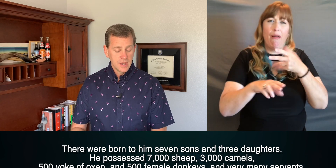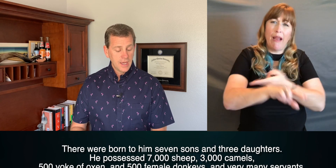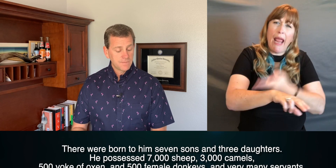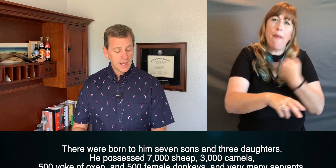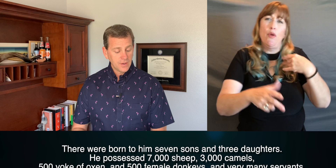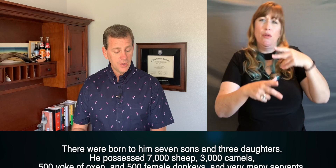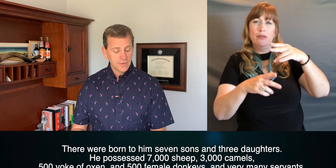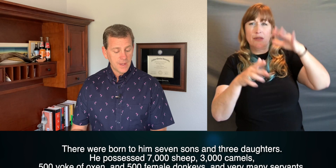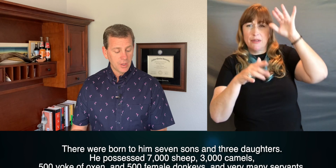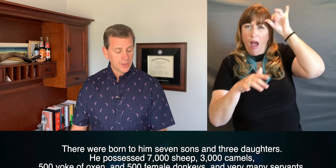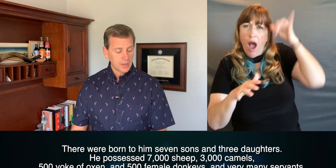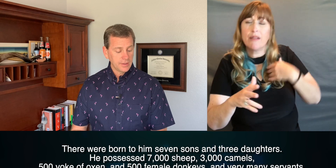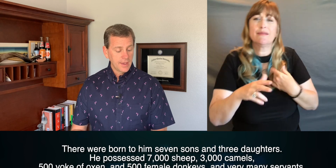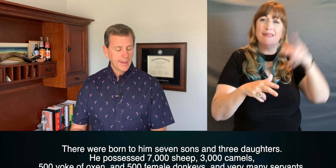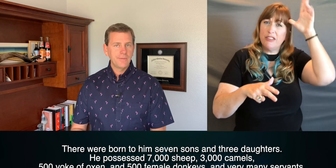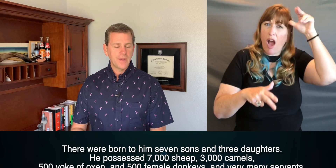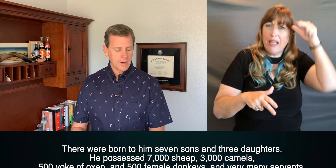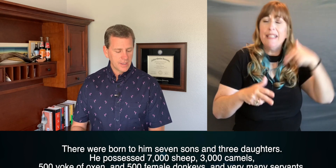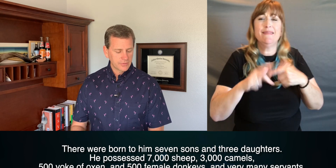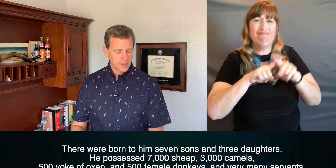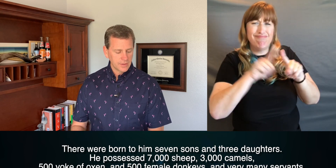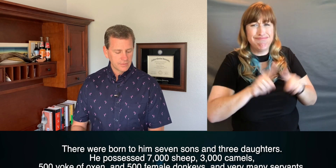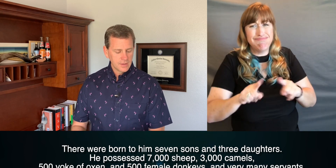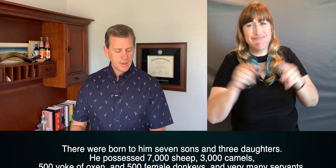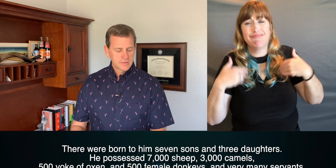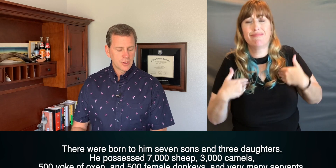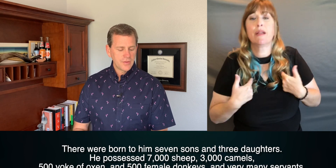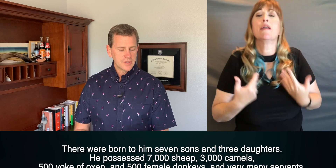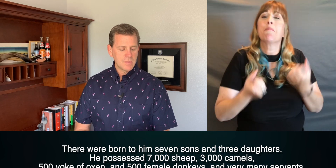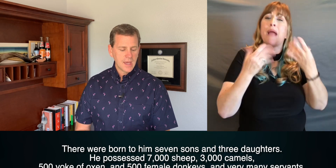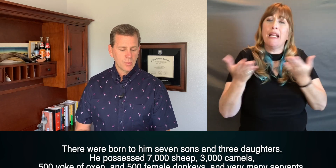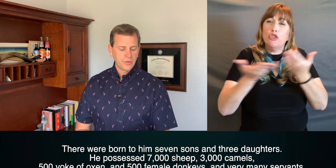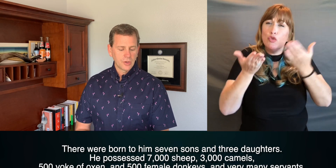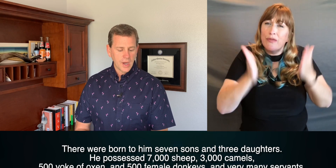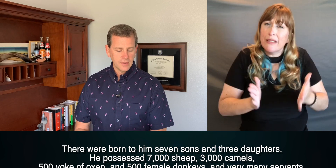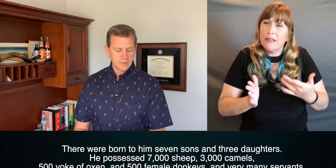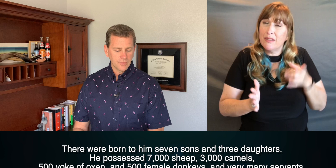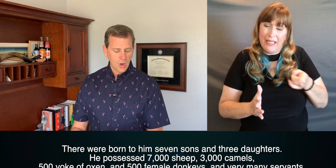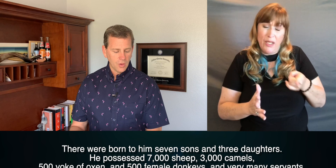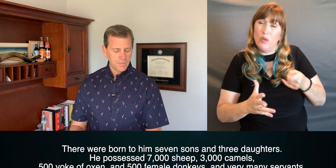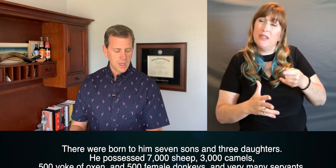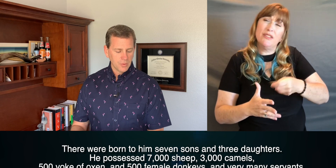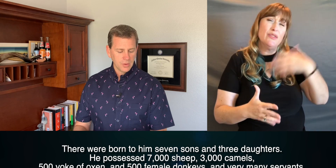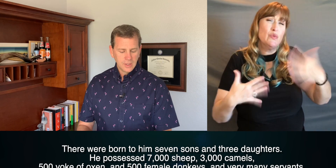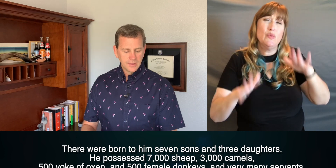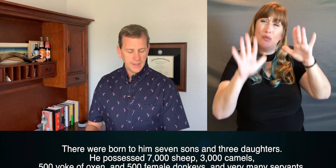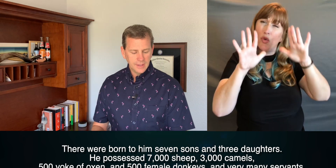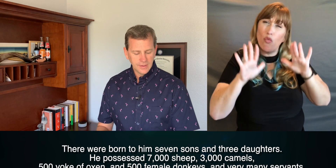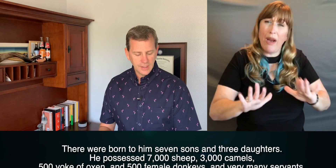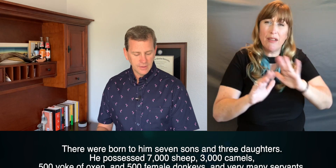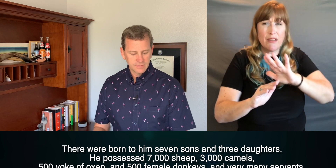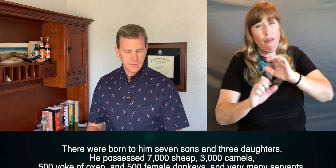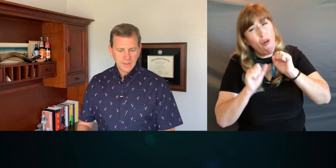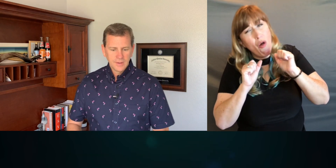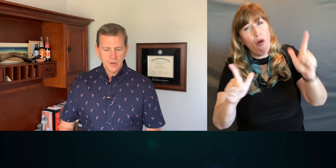oxen, and 500 female donkeys, and very many servants, so that this man was the greatest of all the people in